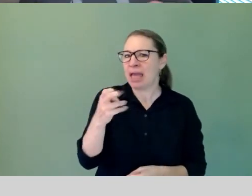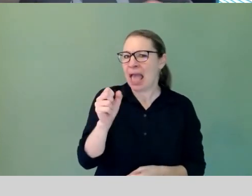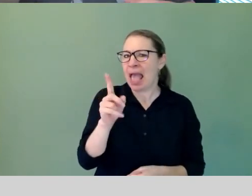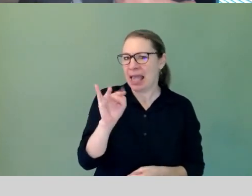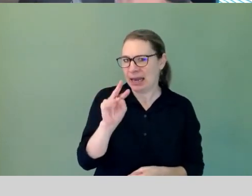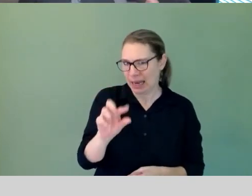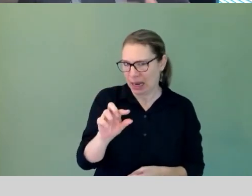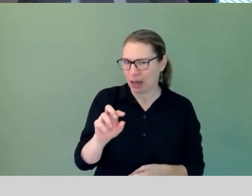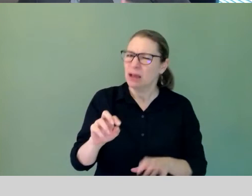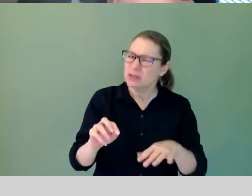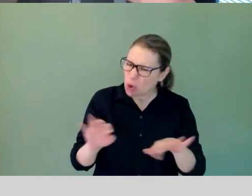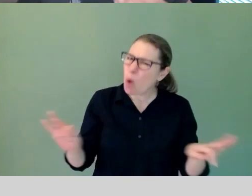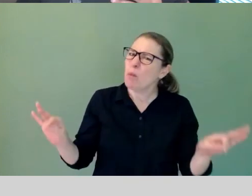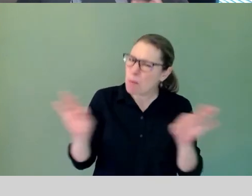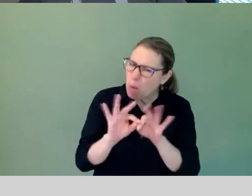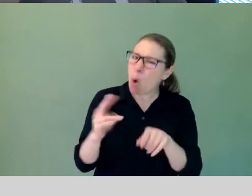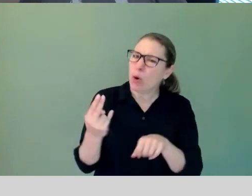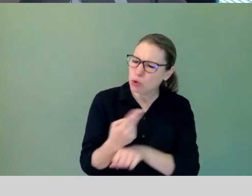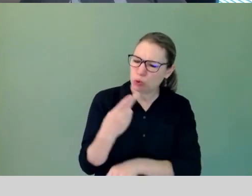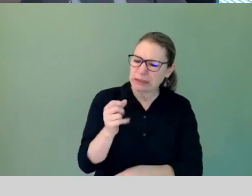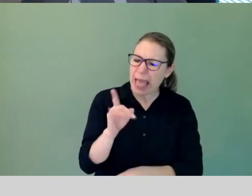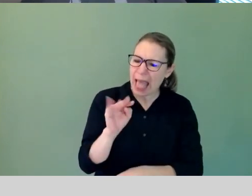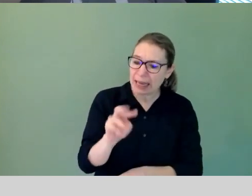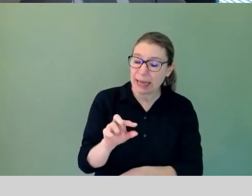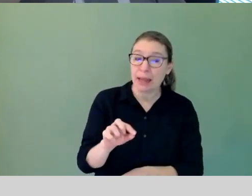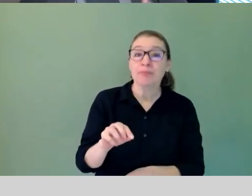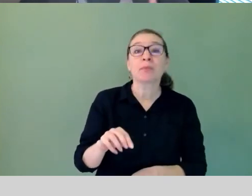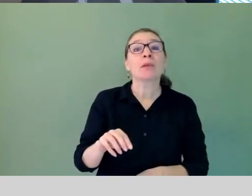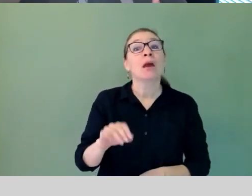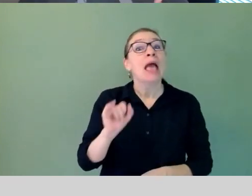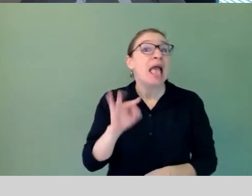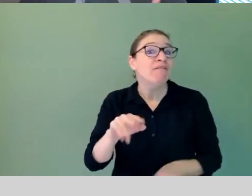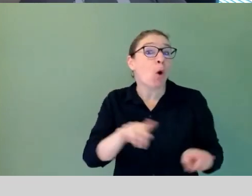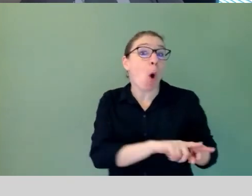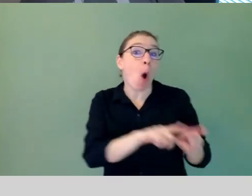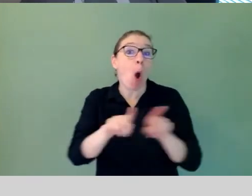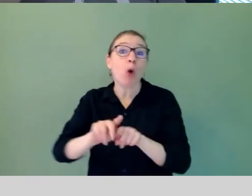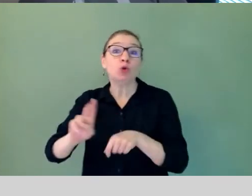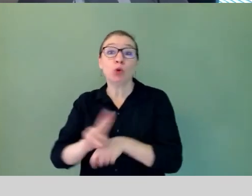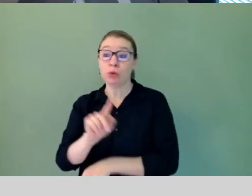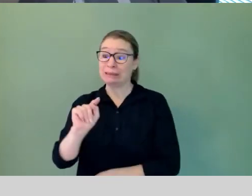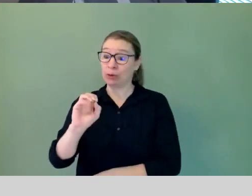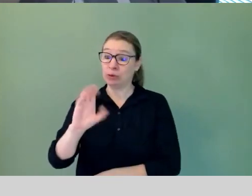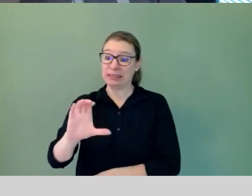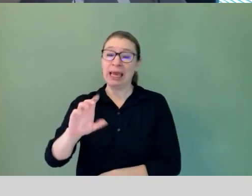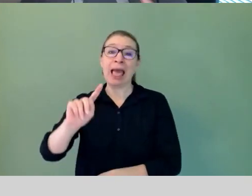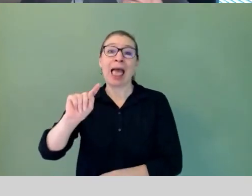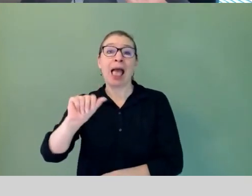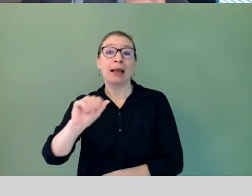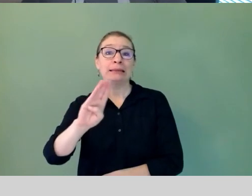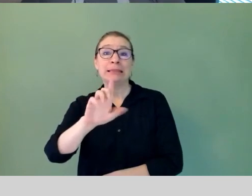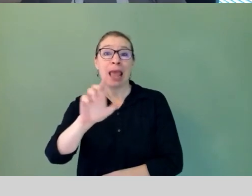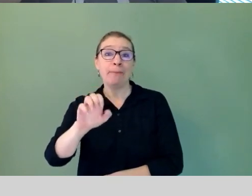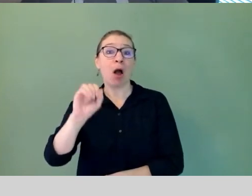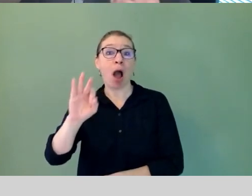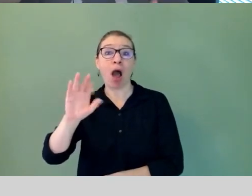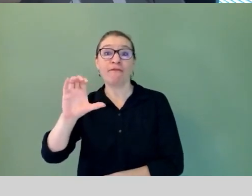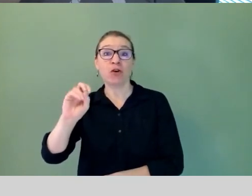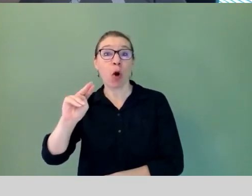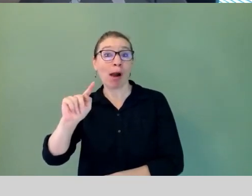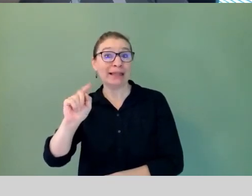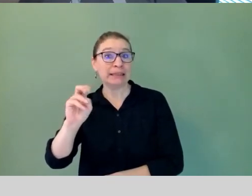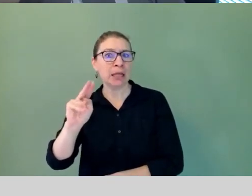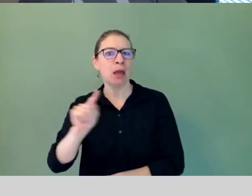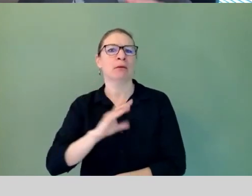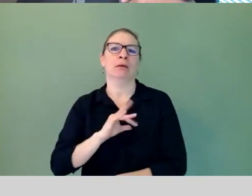When paired with the table of contents, this allows you the users to find what they're looking for much, much easier. Use consistent style when